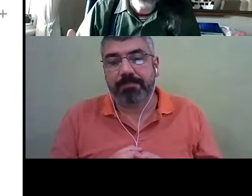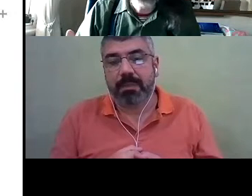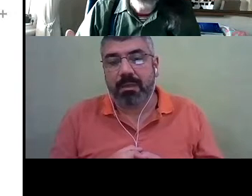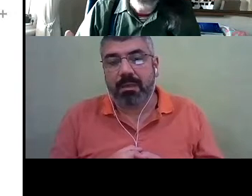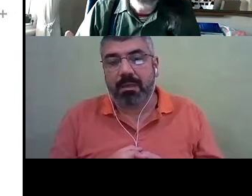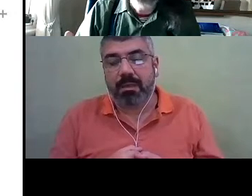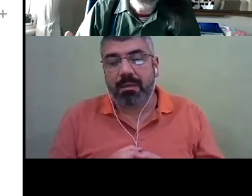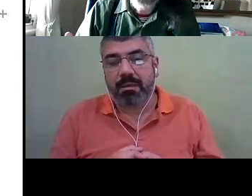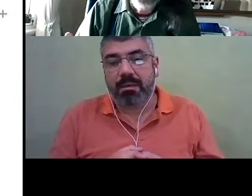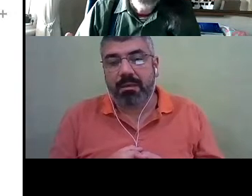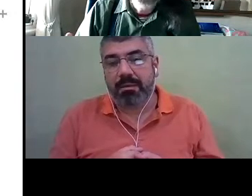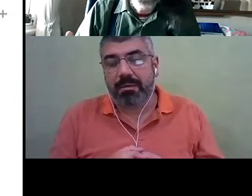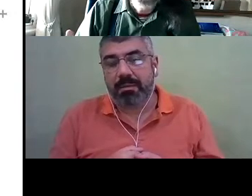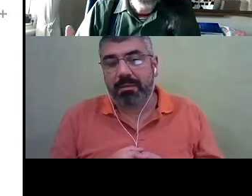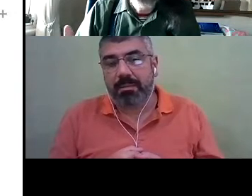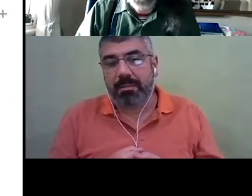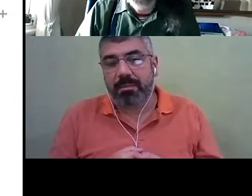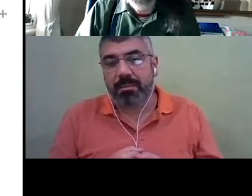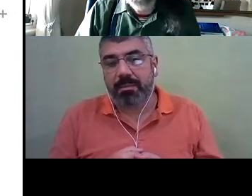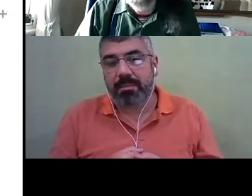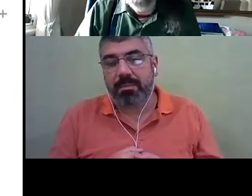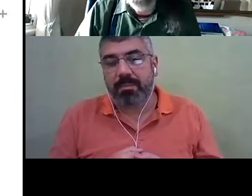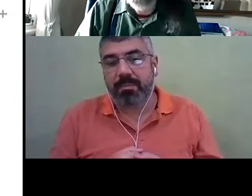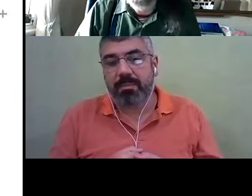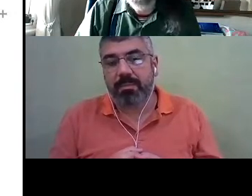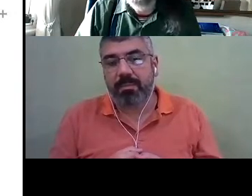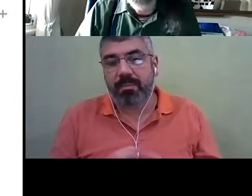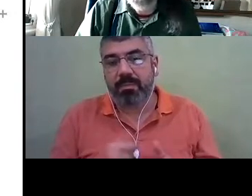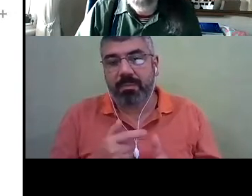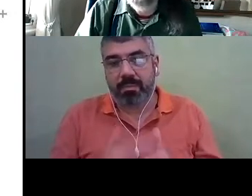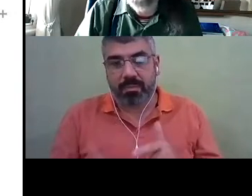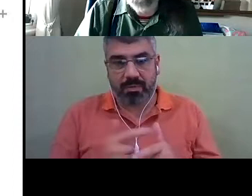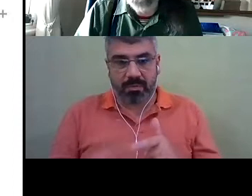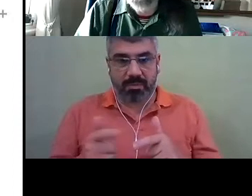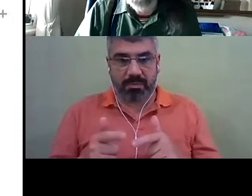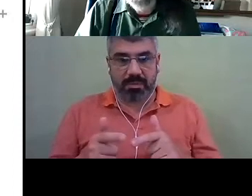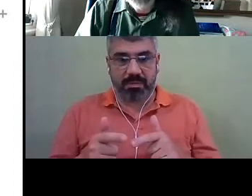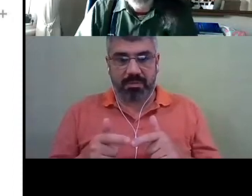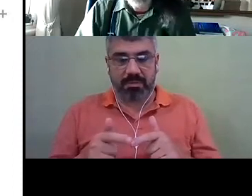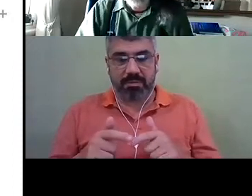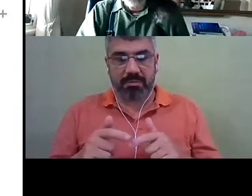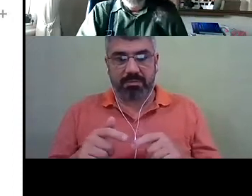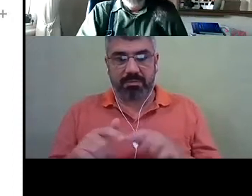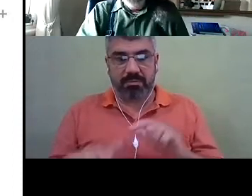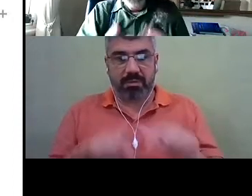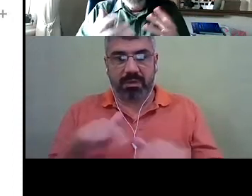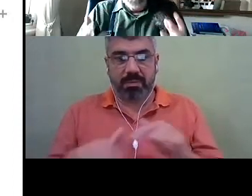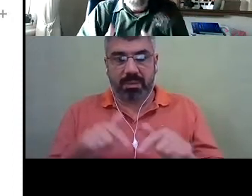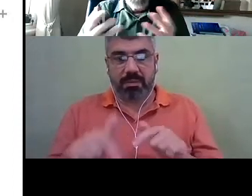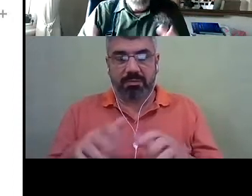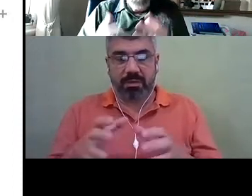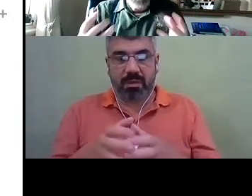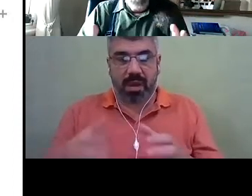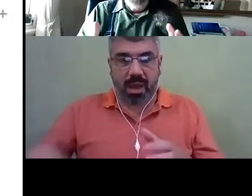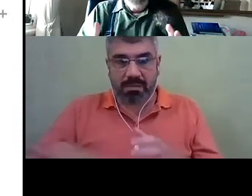craft work. People make things in their home. I don't know if it happens in Brazil, but it happens in Australia. People spend hours